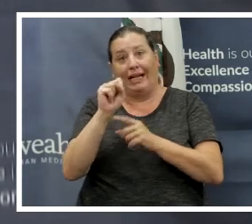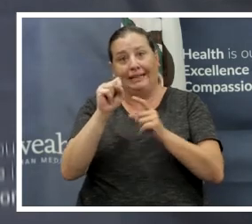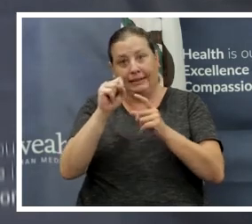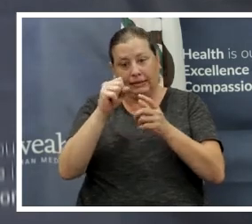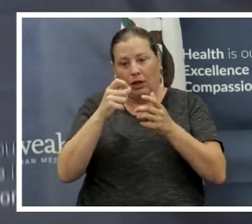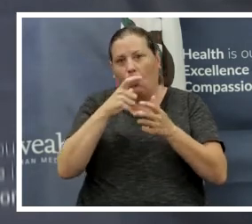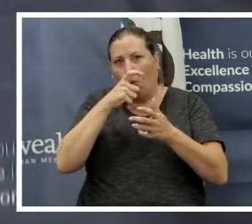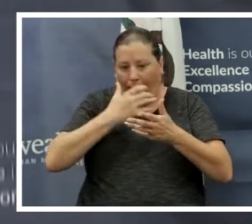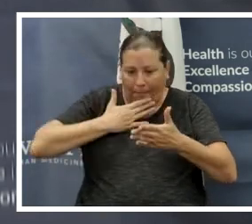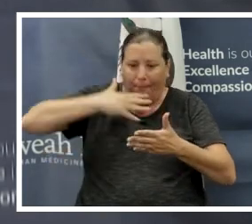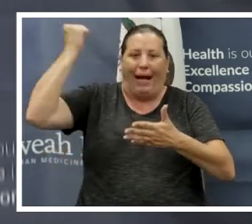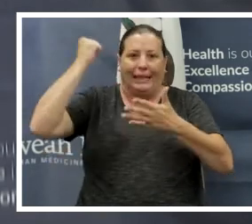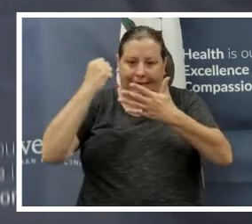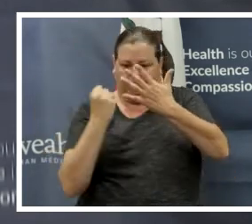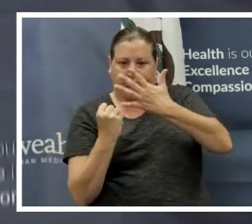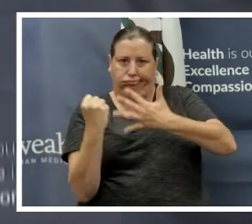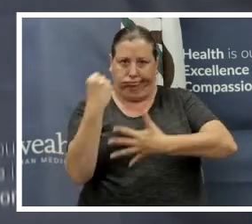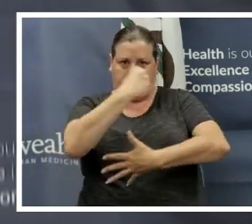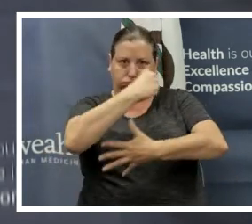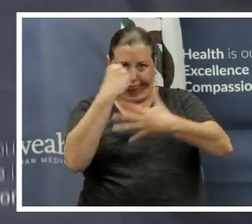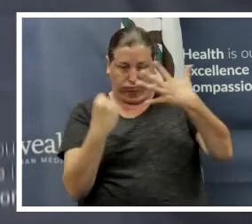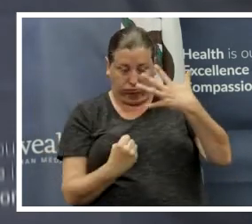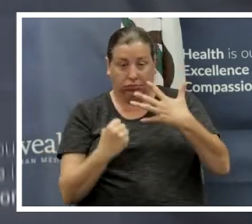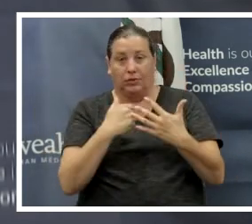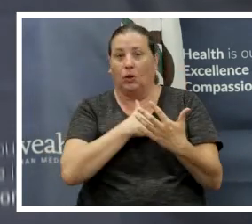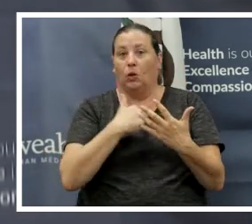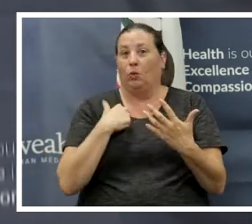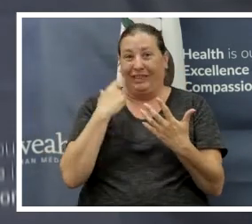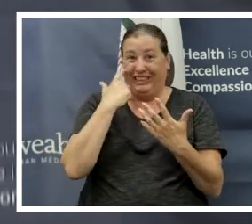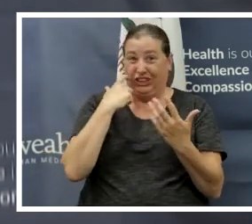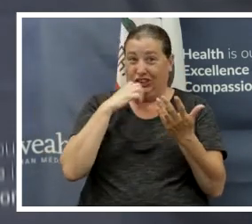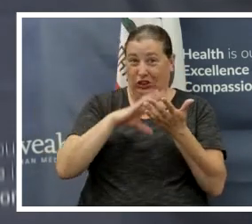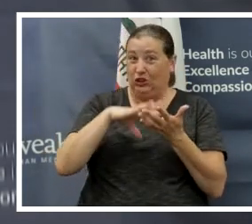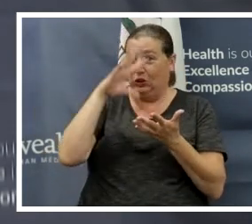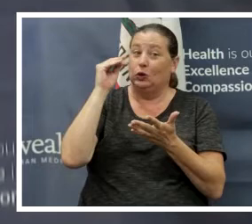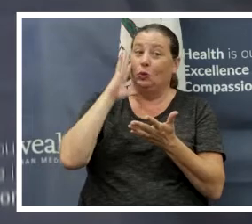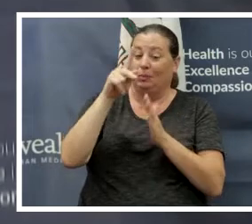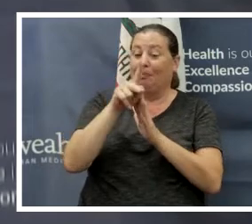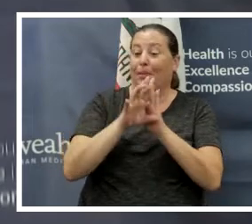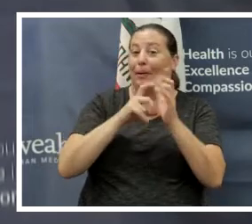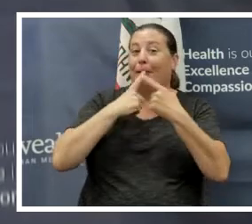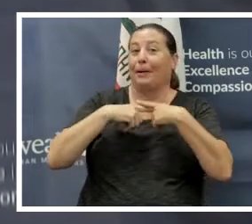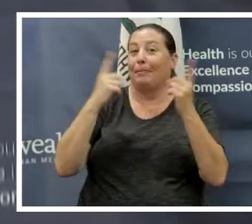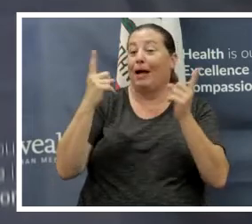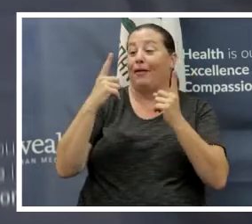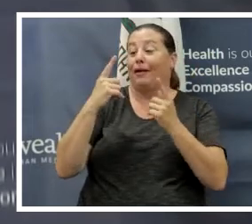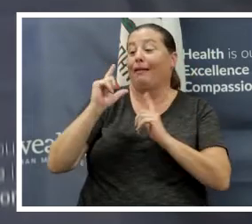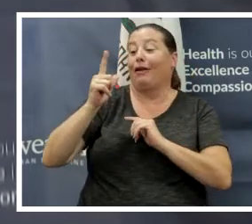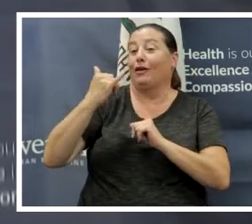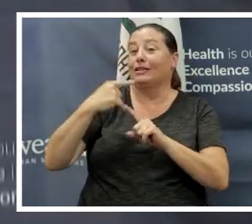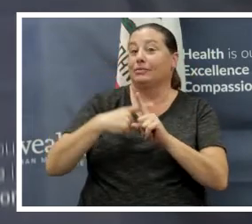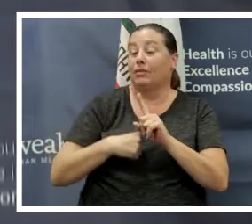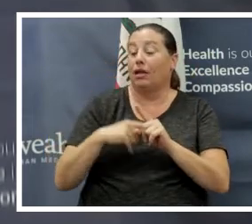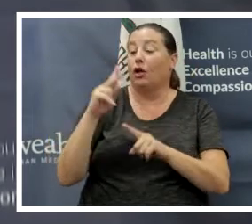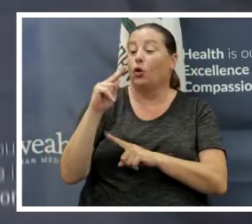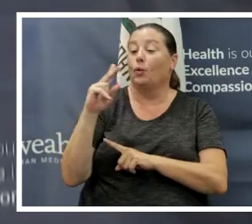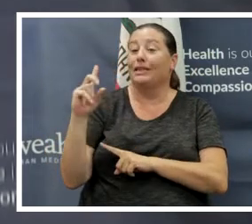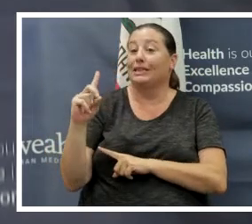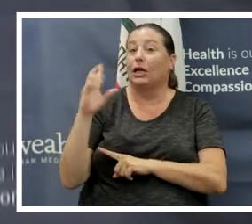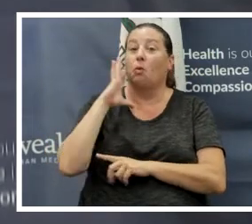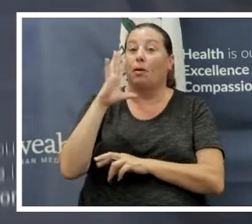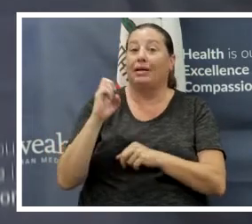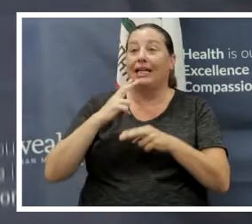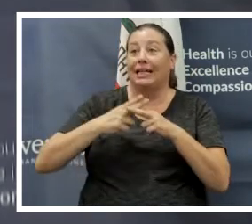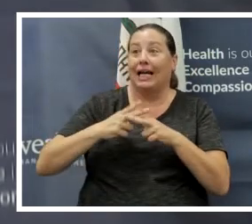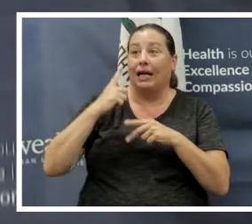4,500. So we just learned, and it will be publicly announced later this month, that Kaweah Delta will be named for the 3rd